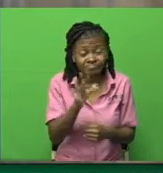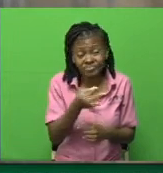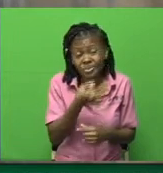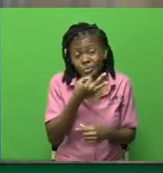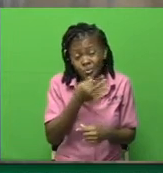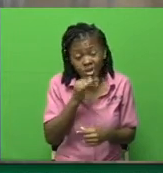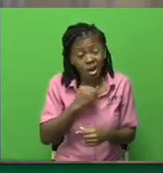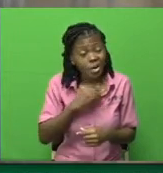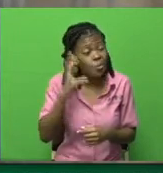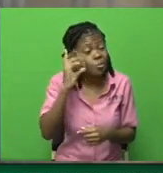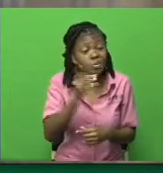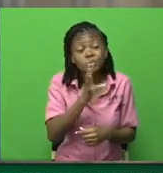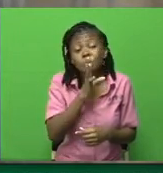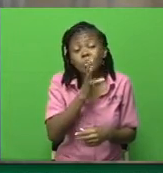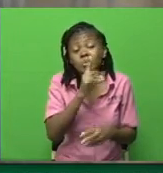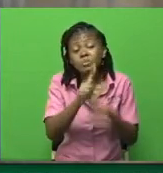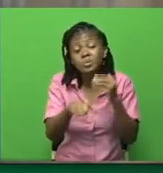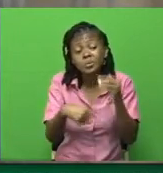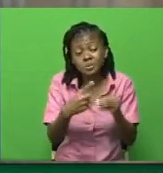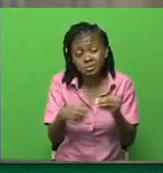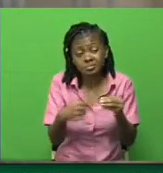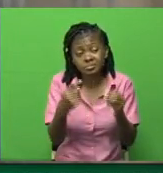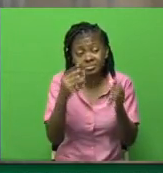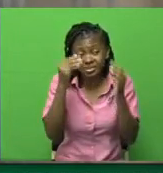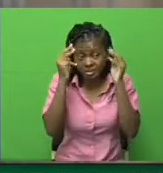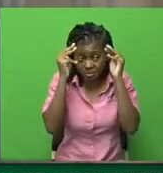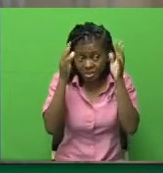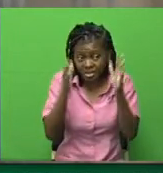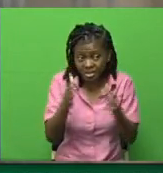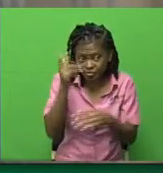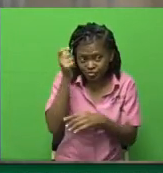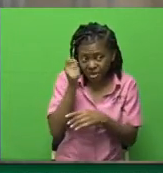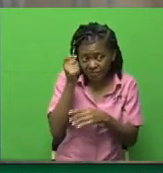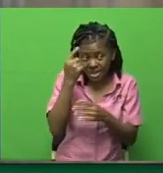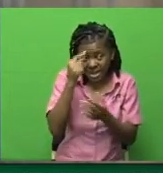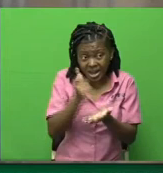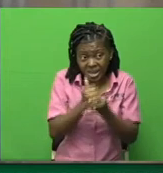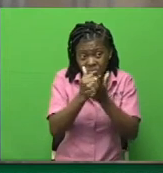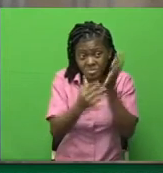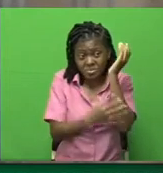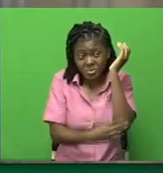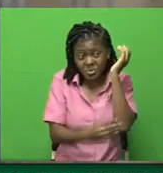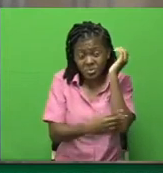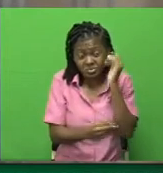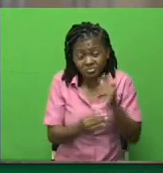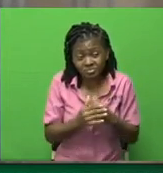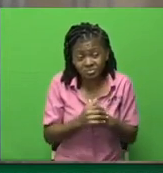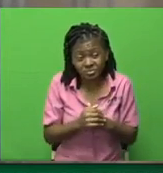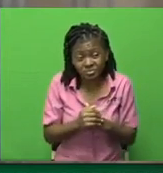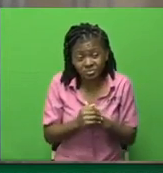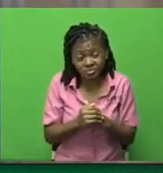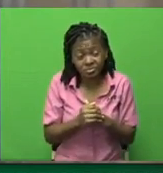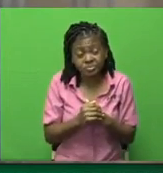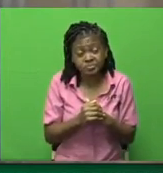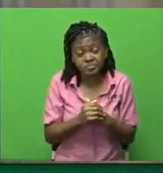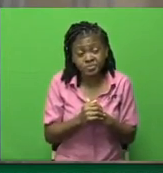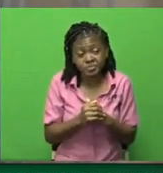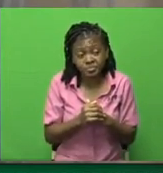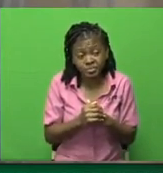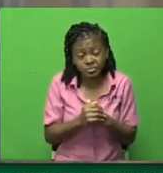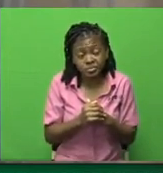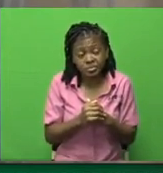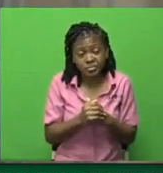they later handouts in the ministers he's going to give to help the poor and the people on social grants and so I'll come to that in a